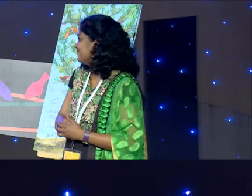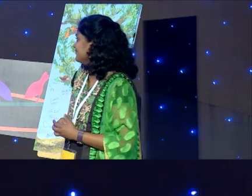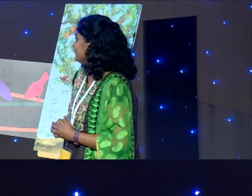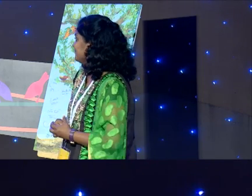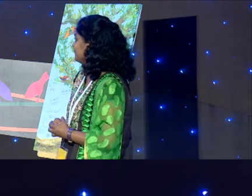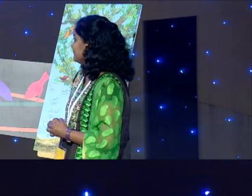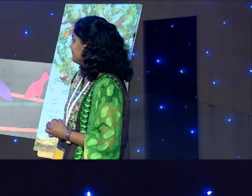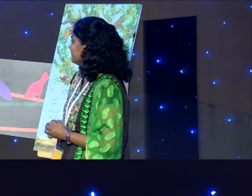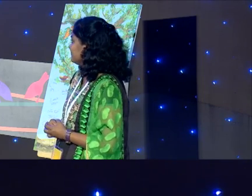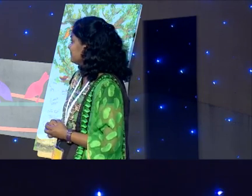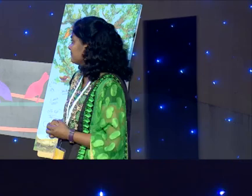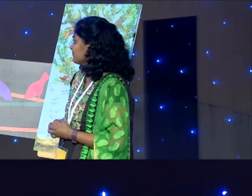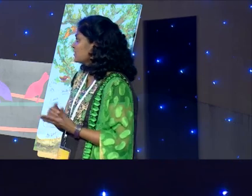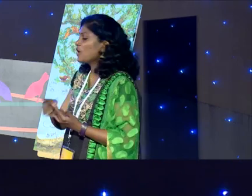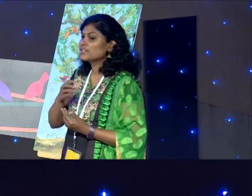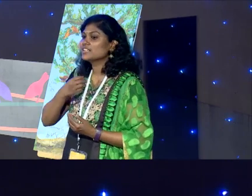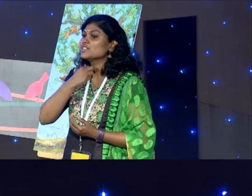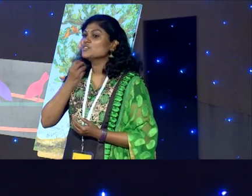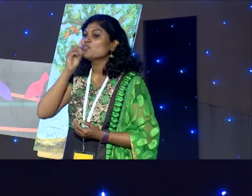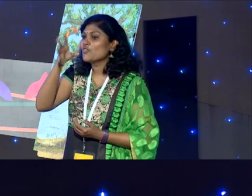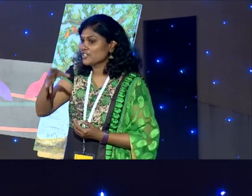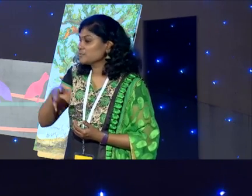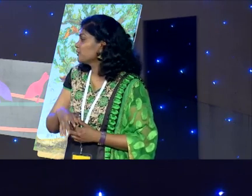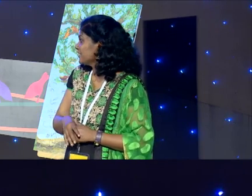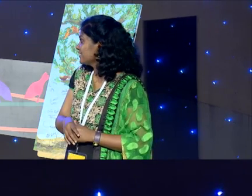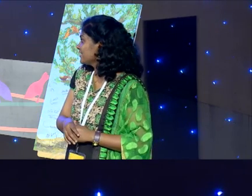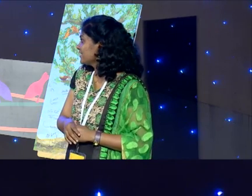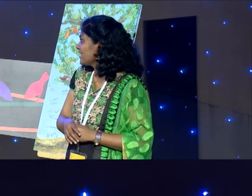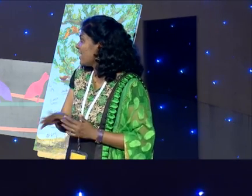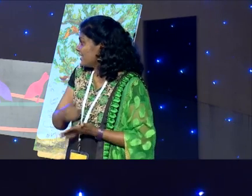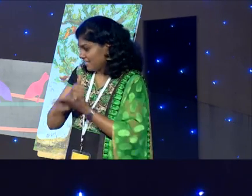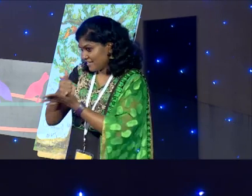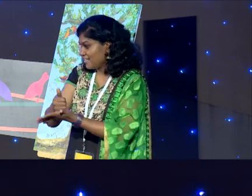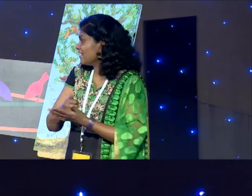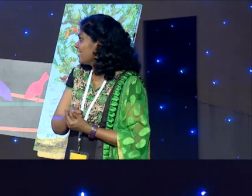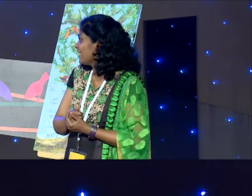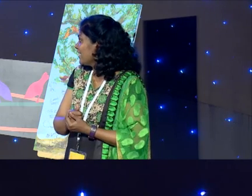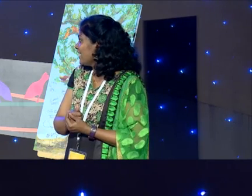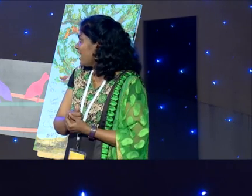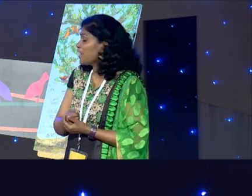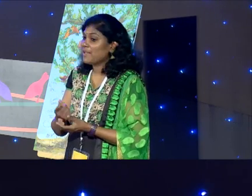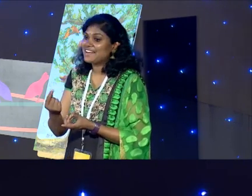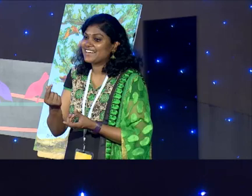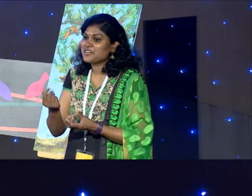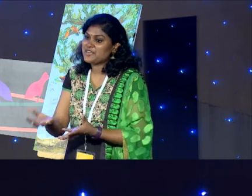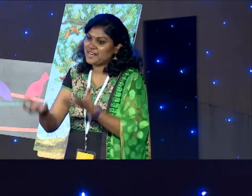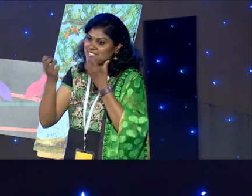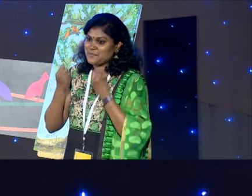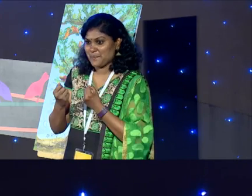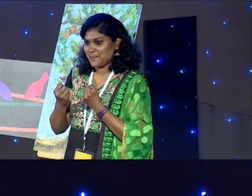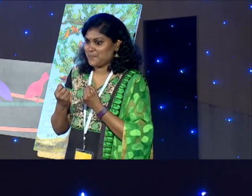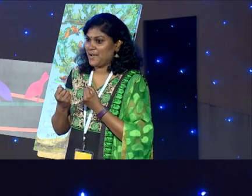we hope to get their voice out there someday and make a difference to them and help and raise some money through the sales of their